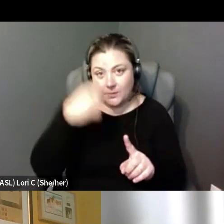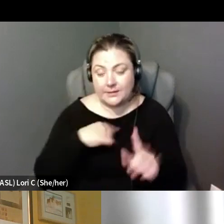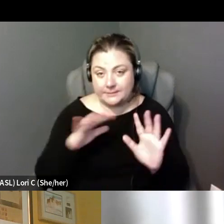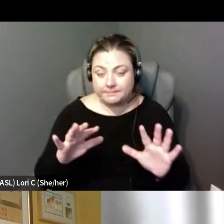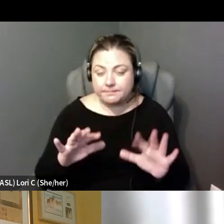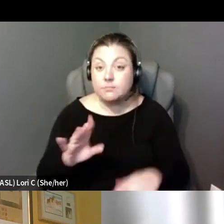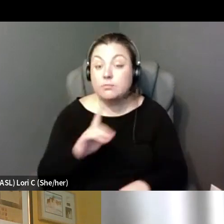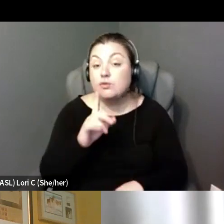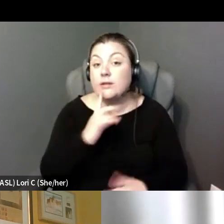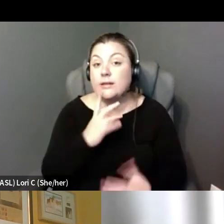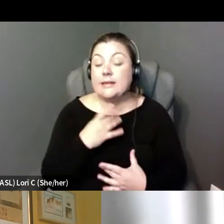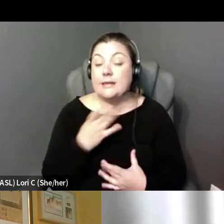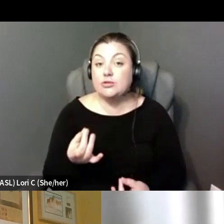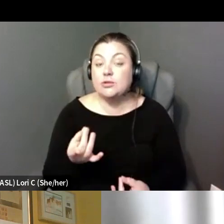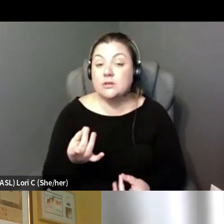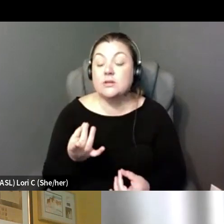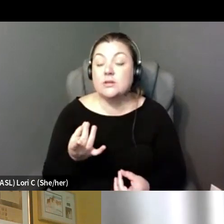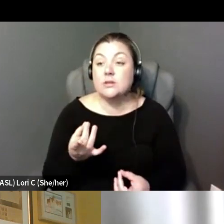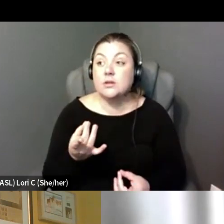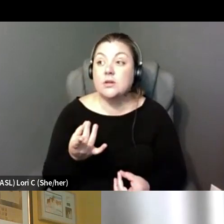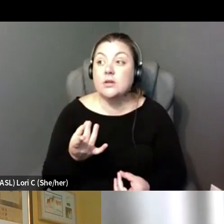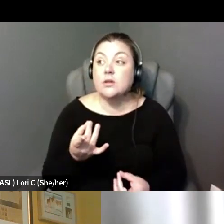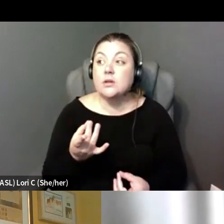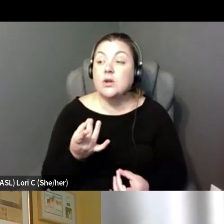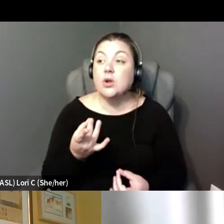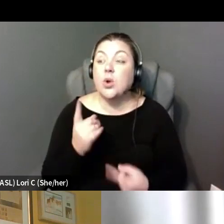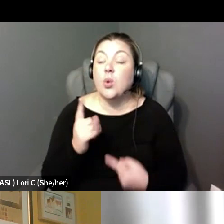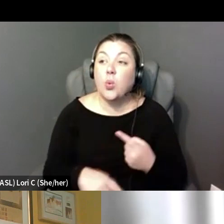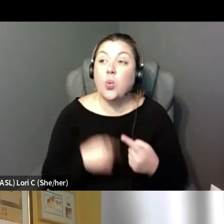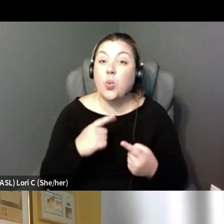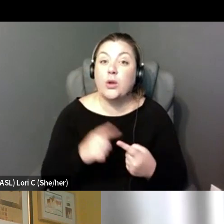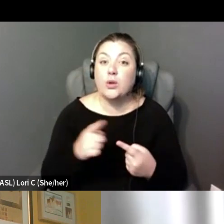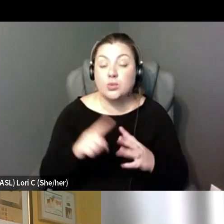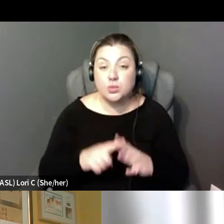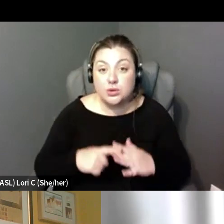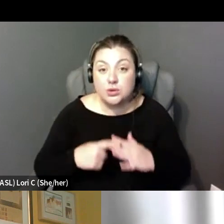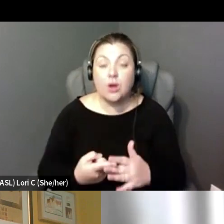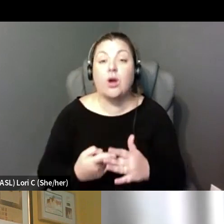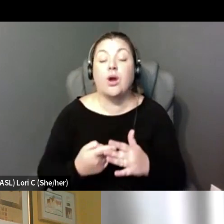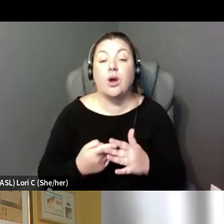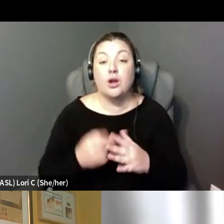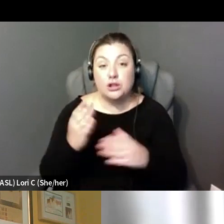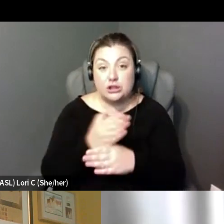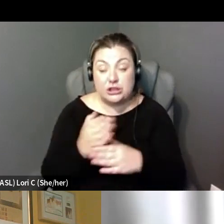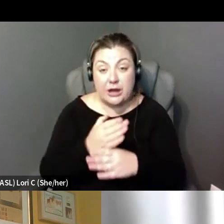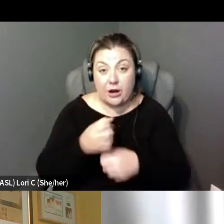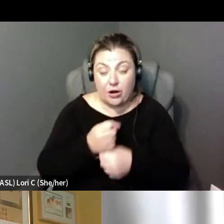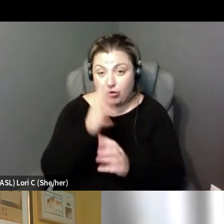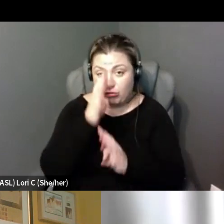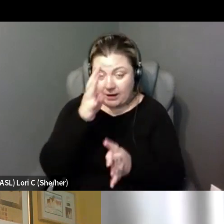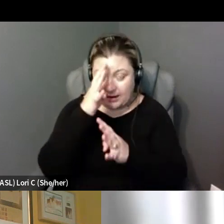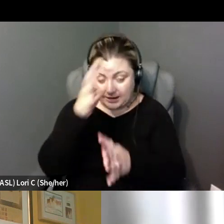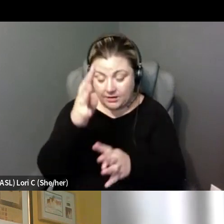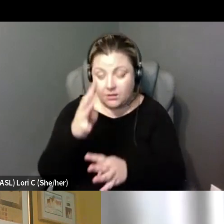in when you have moved to co-creating and empowered people